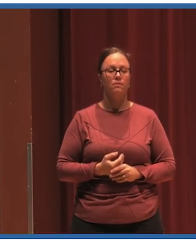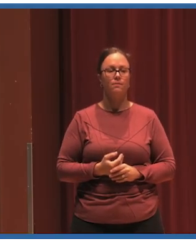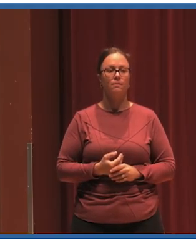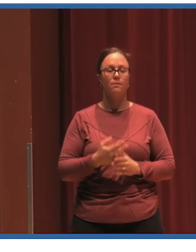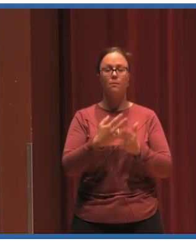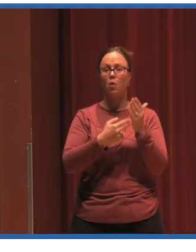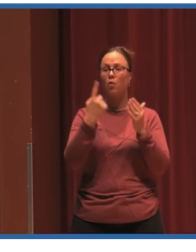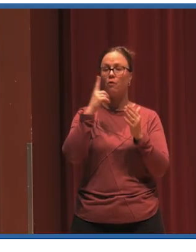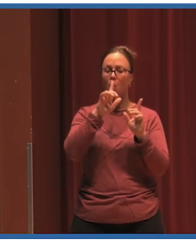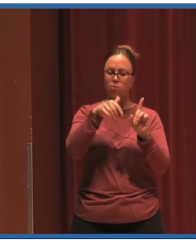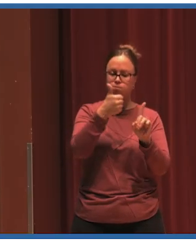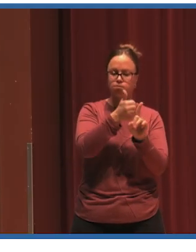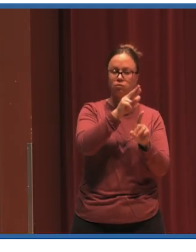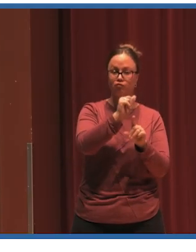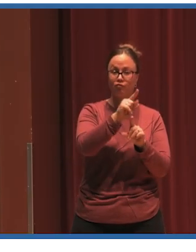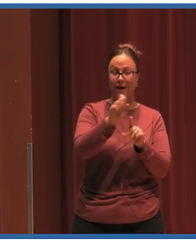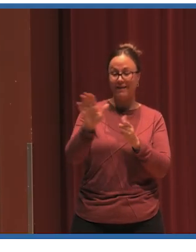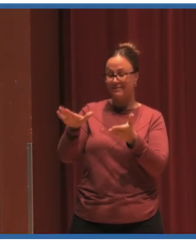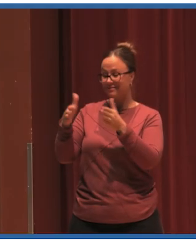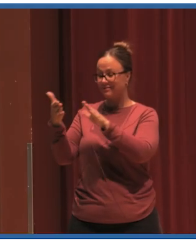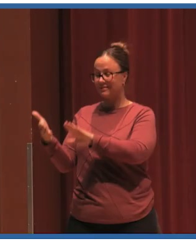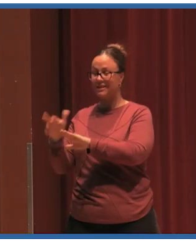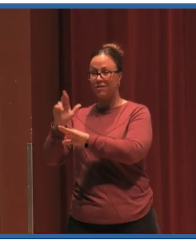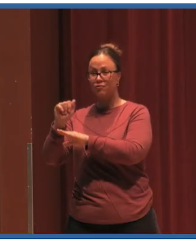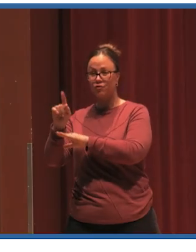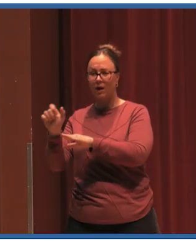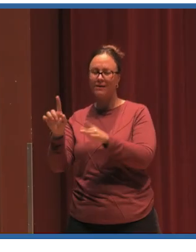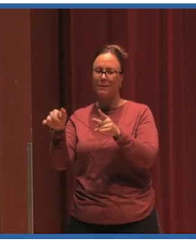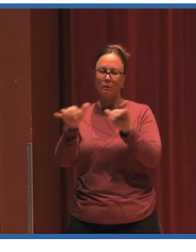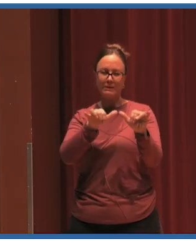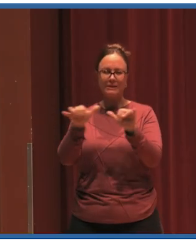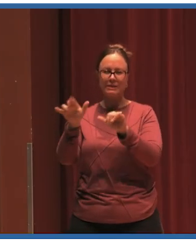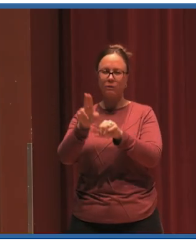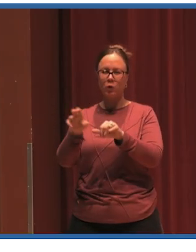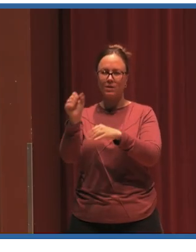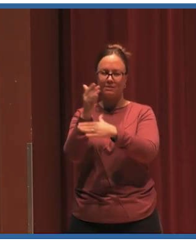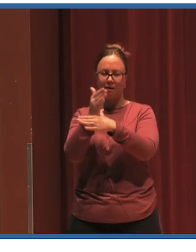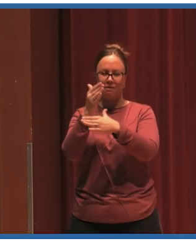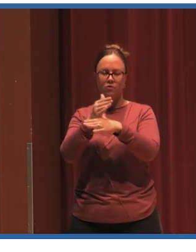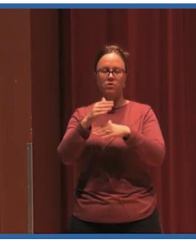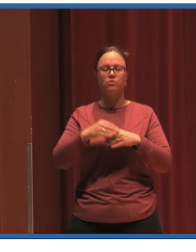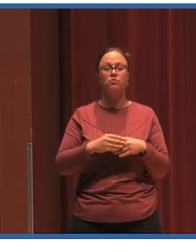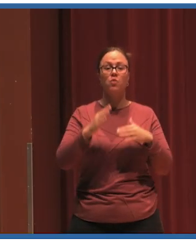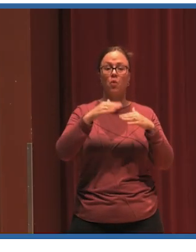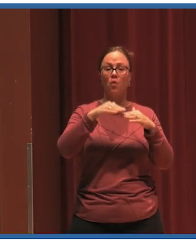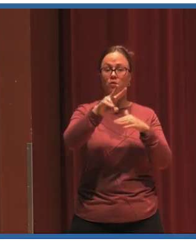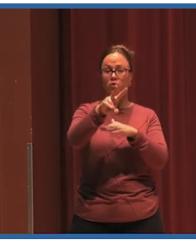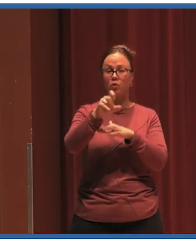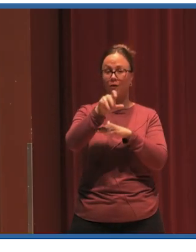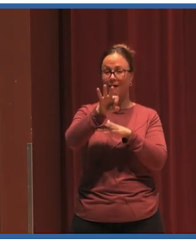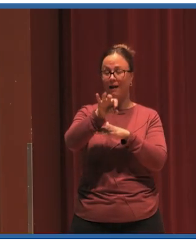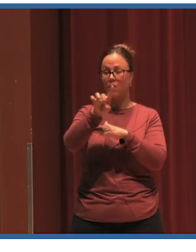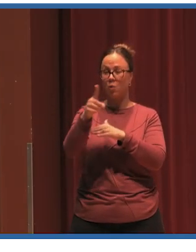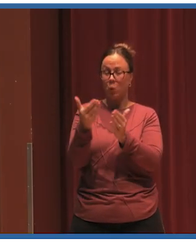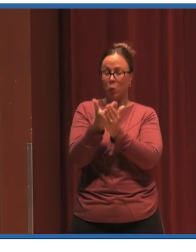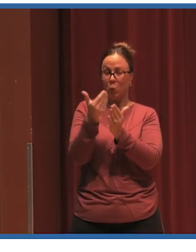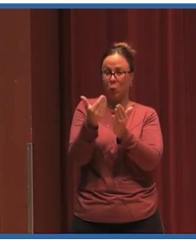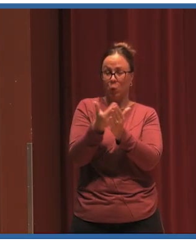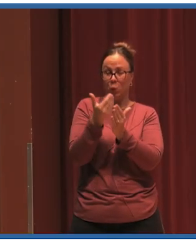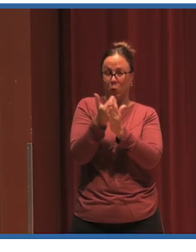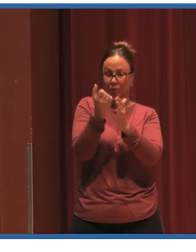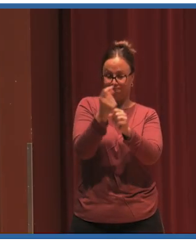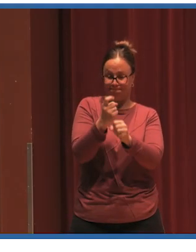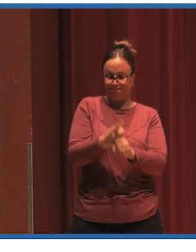rate and death rate, is about the same as the US average. Over 291 new cases on average per year,